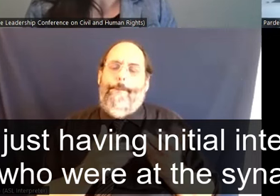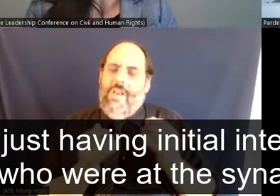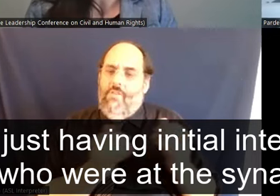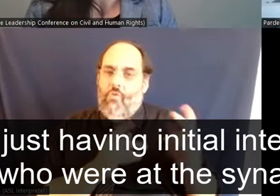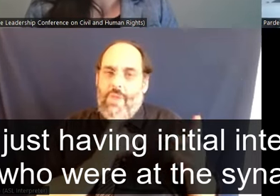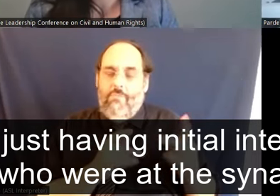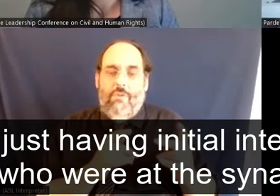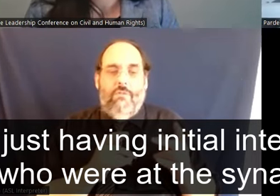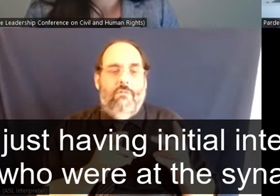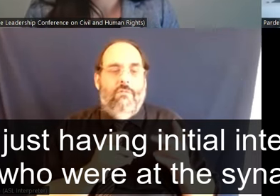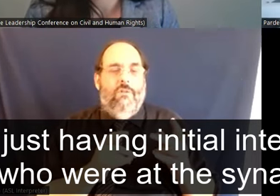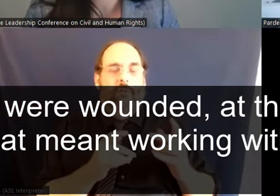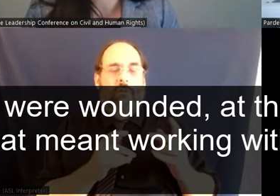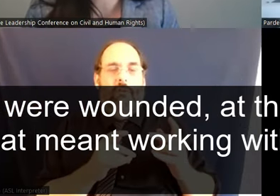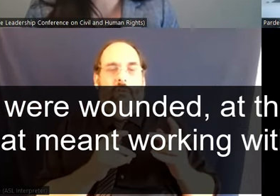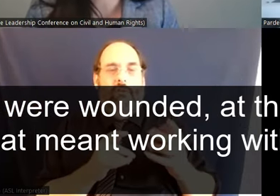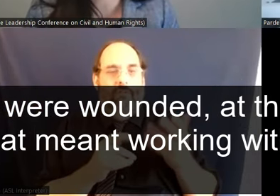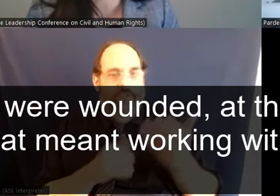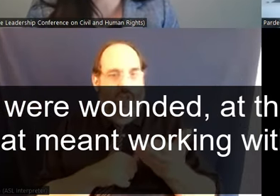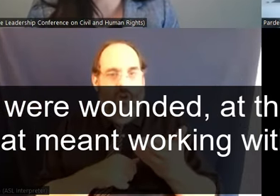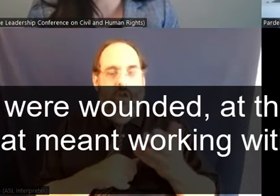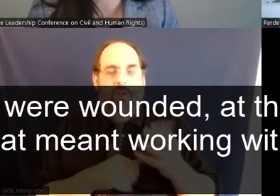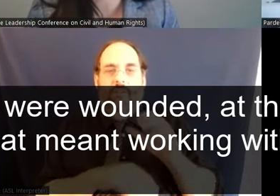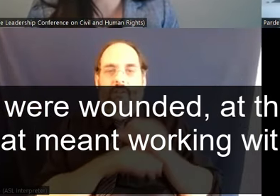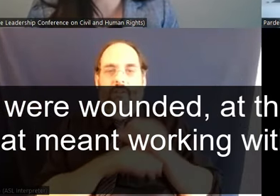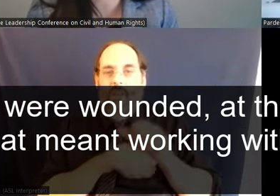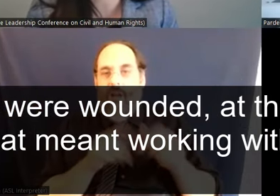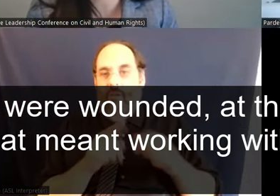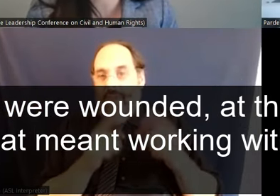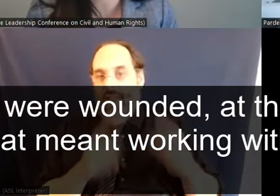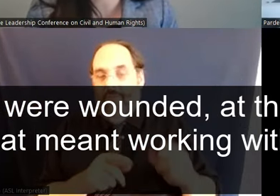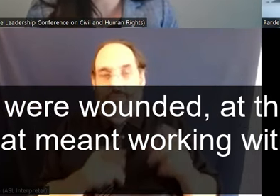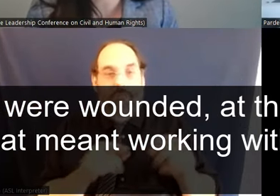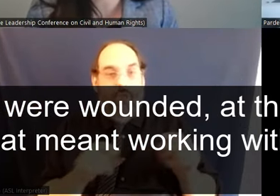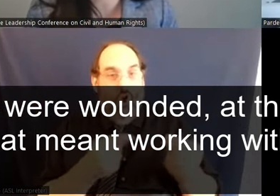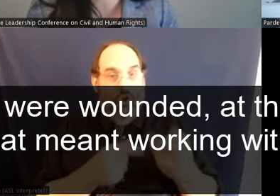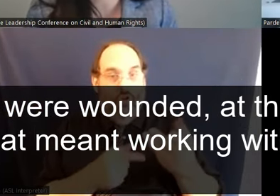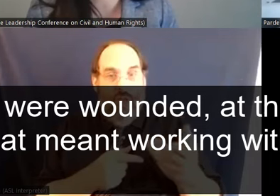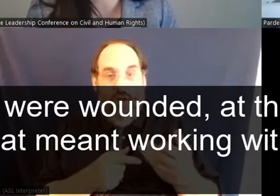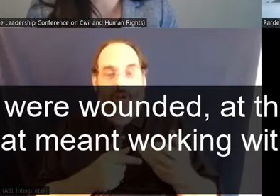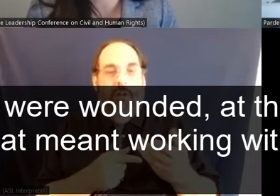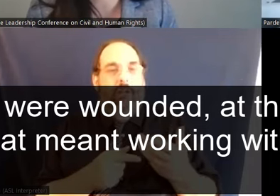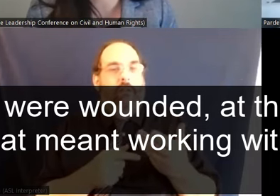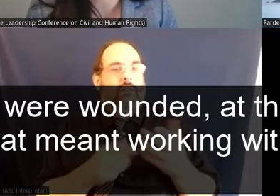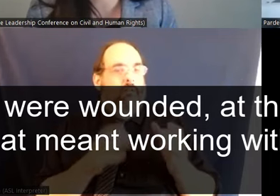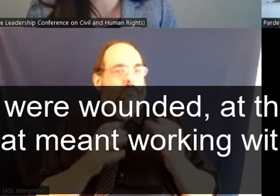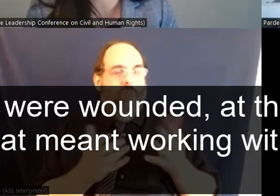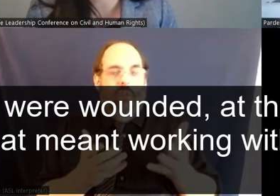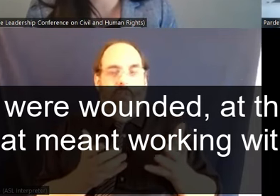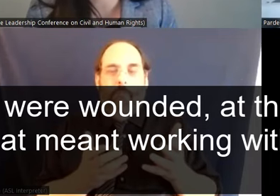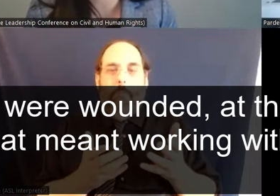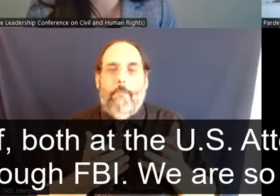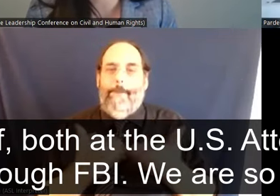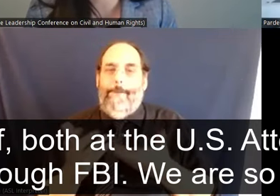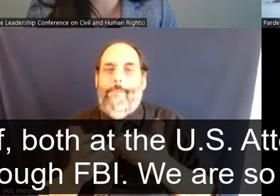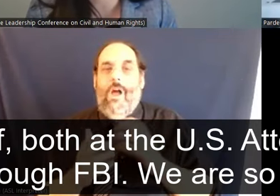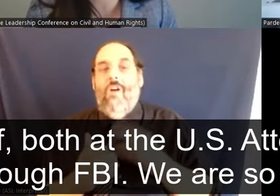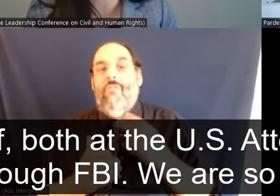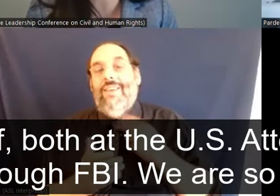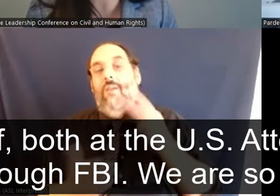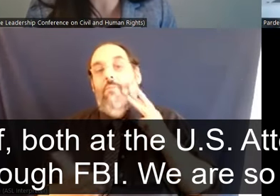individuals who were at the synagogue, people who were wounded at the appropriate time. And that meant working with our victim